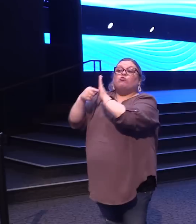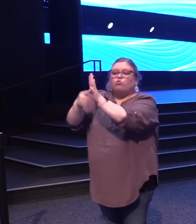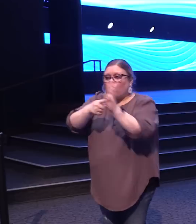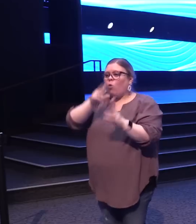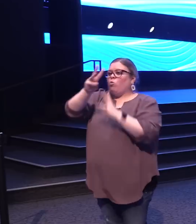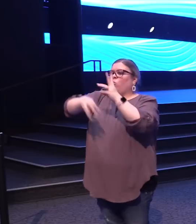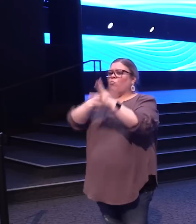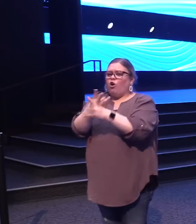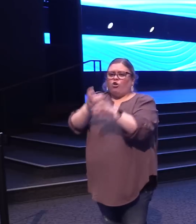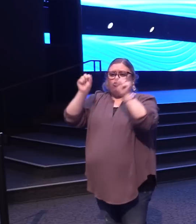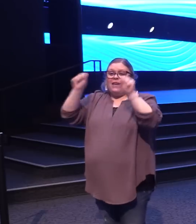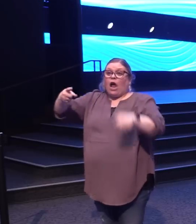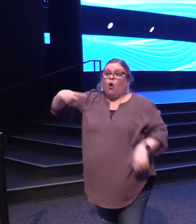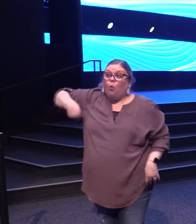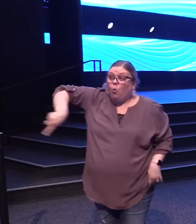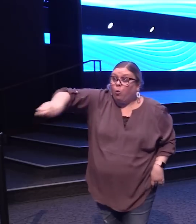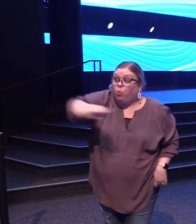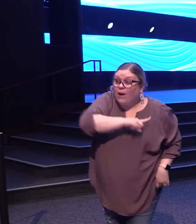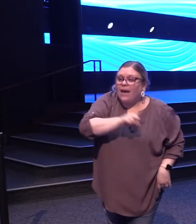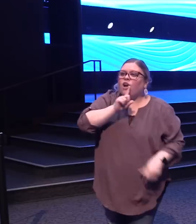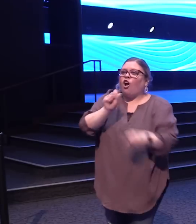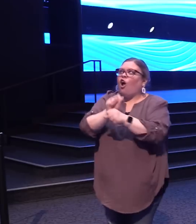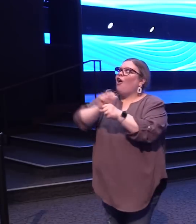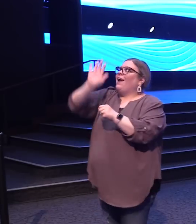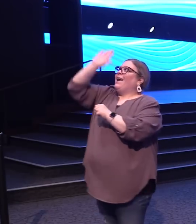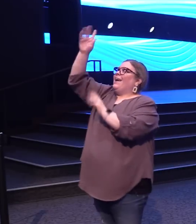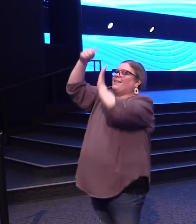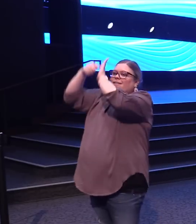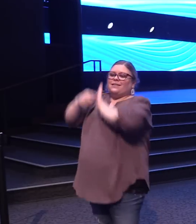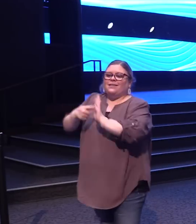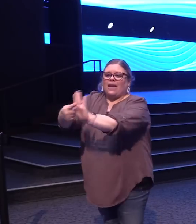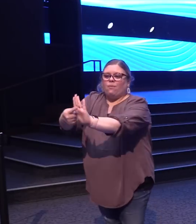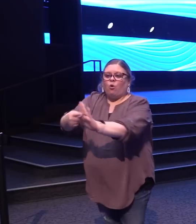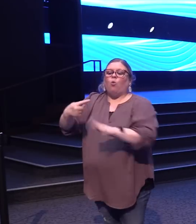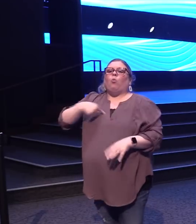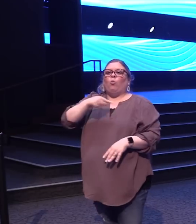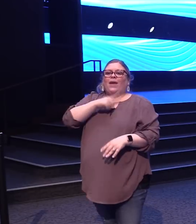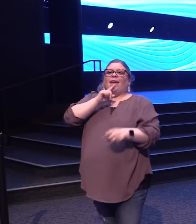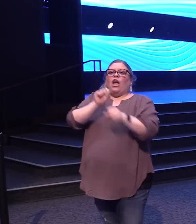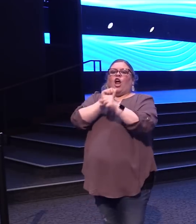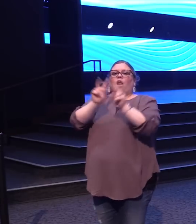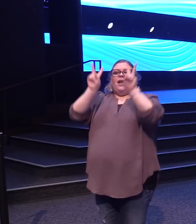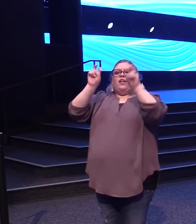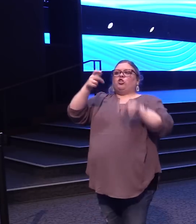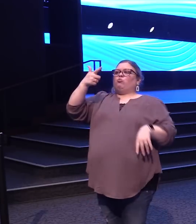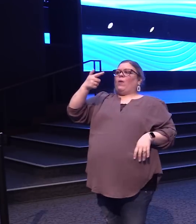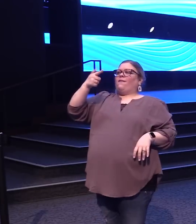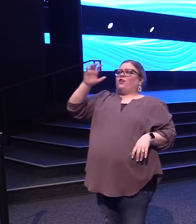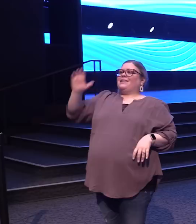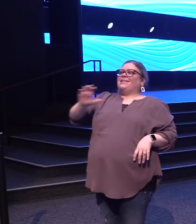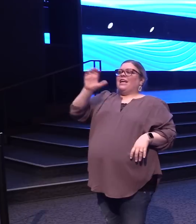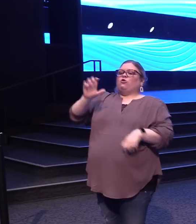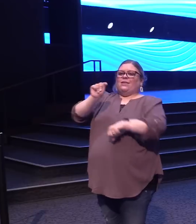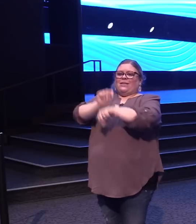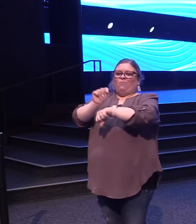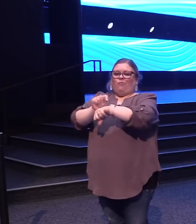We are the temple of the living God. We are the 21st century temples.